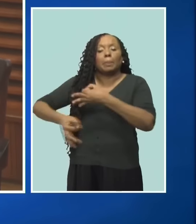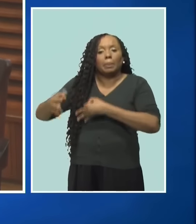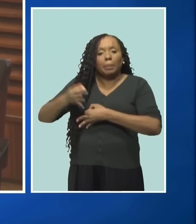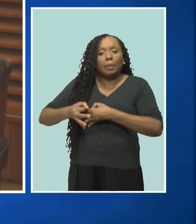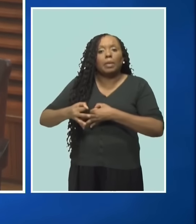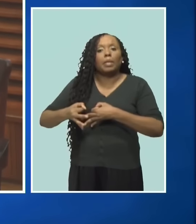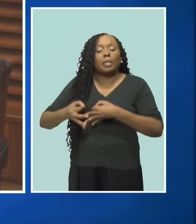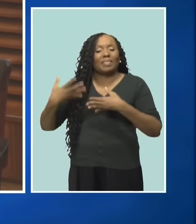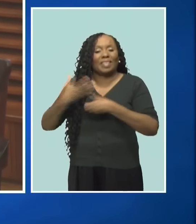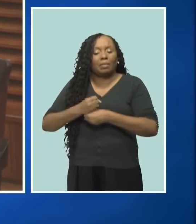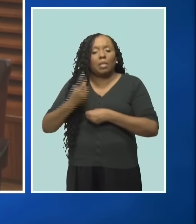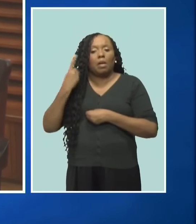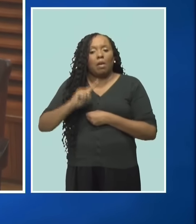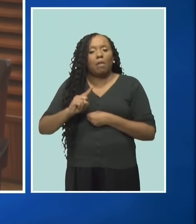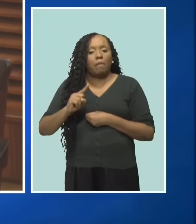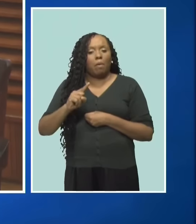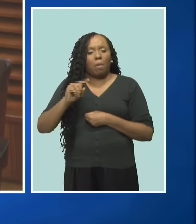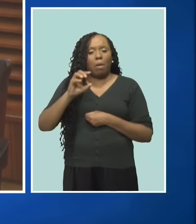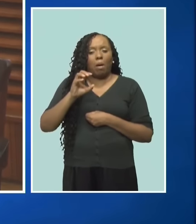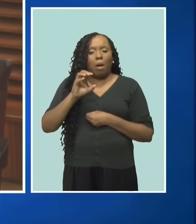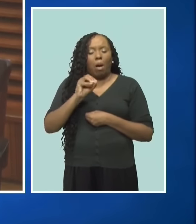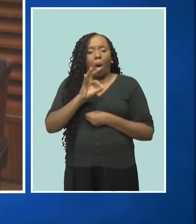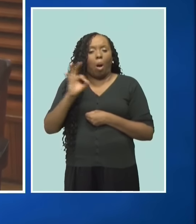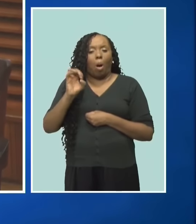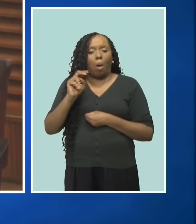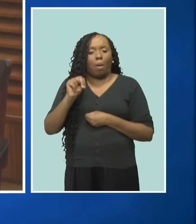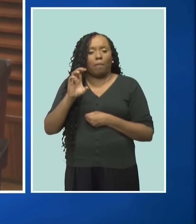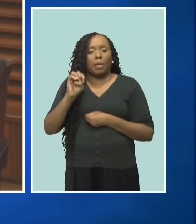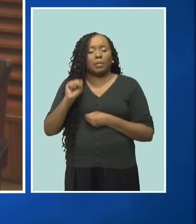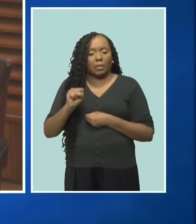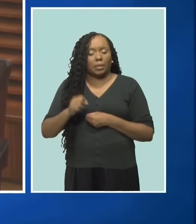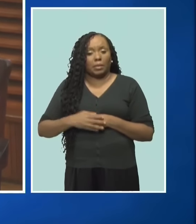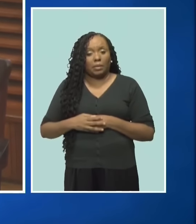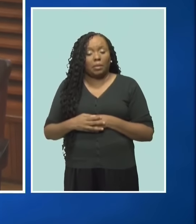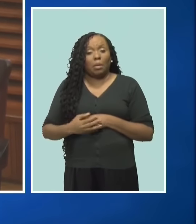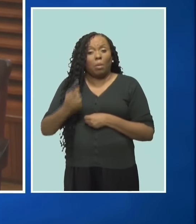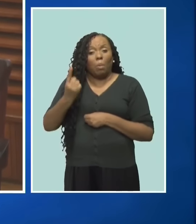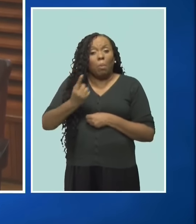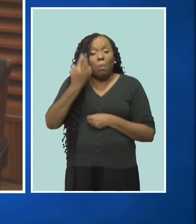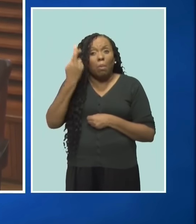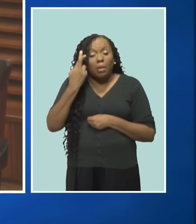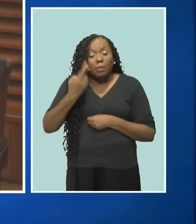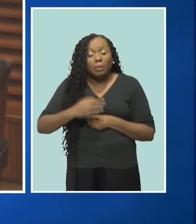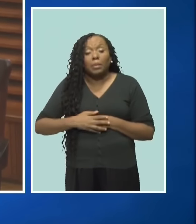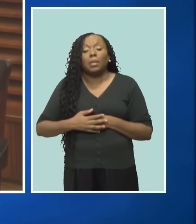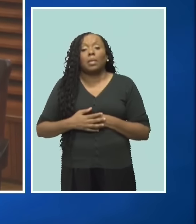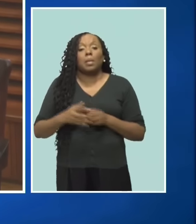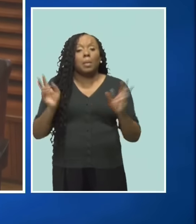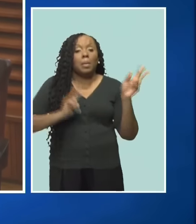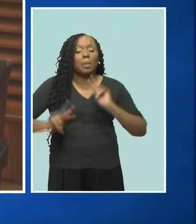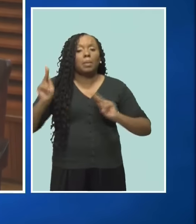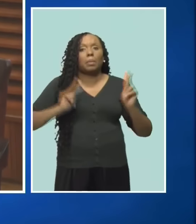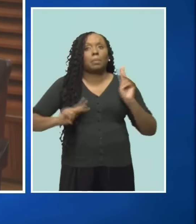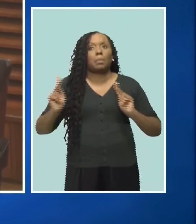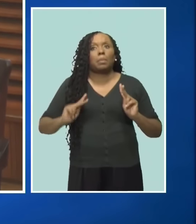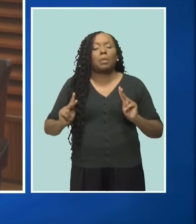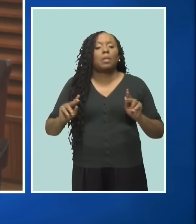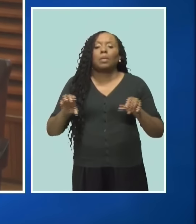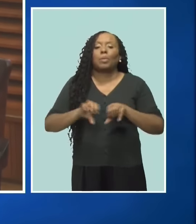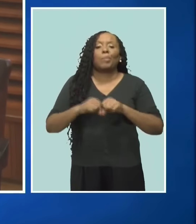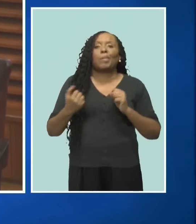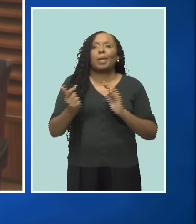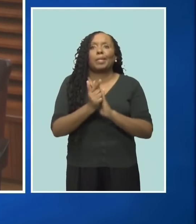summary offenses. And certainly the prosecutions for summary offenses, one reason that people have been able to break the law